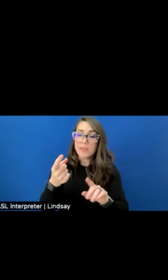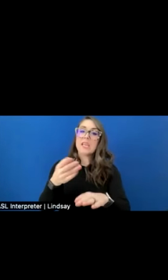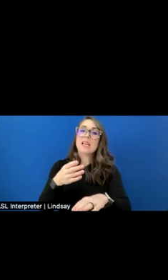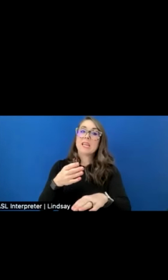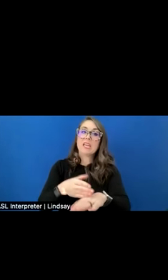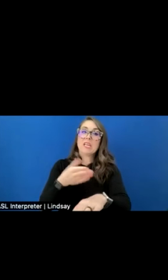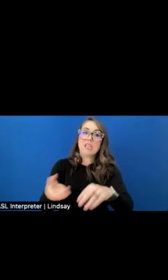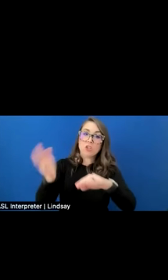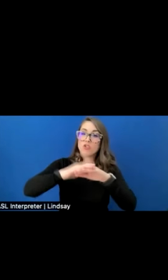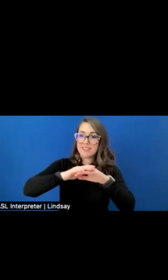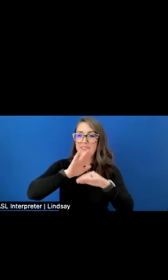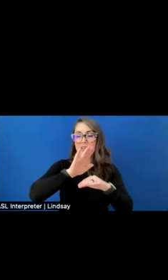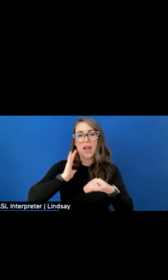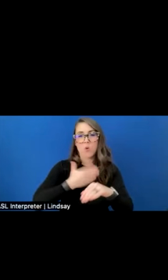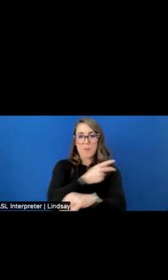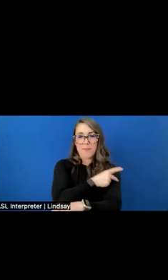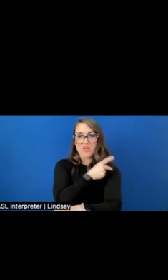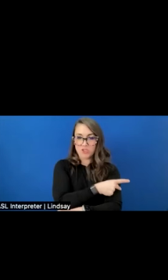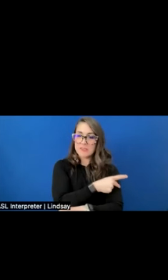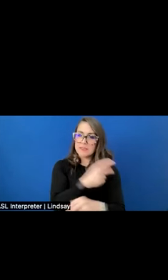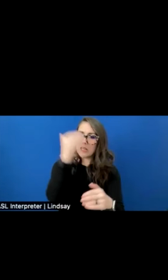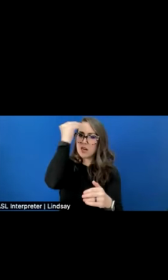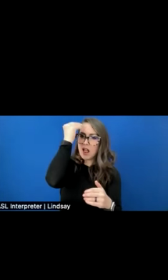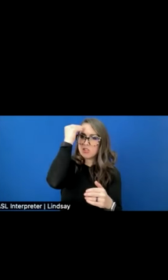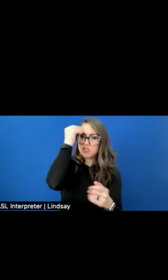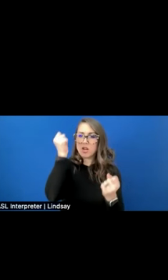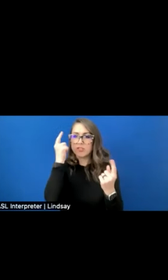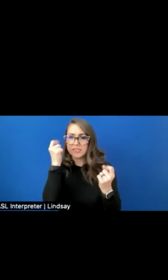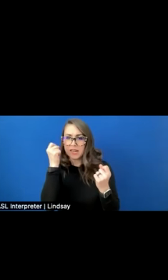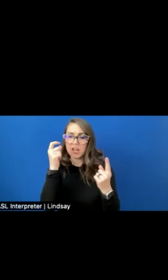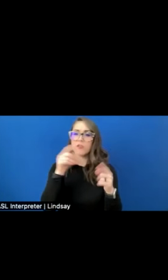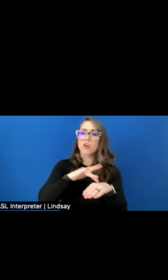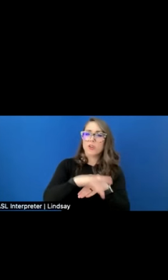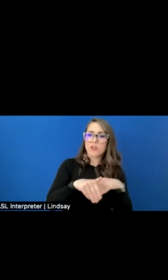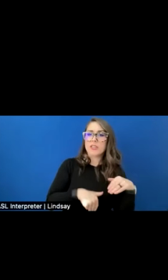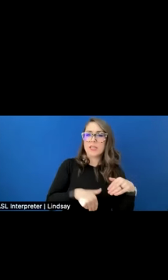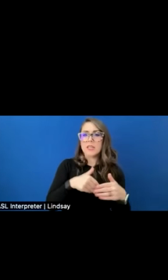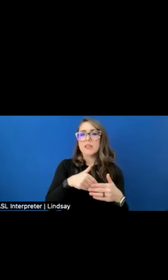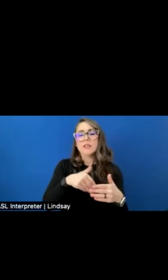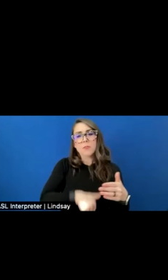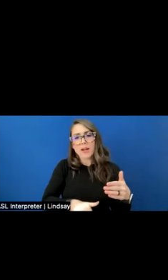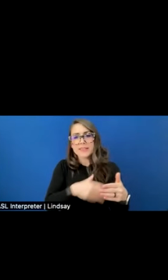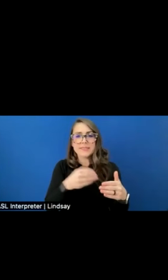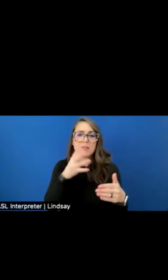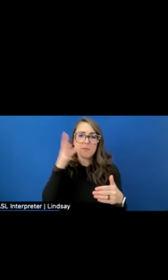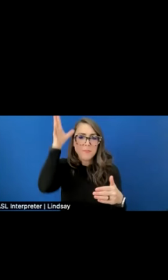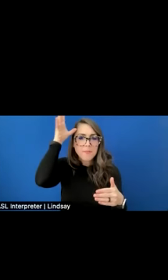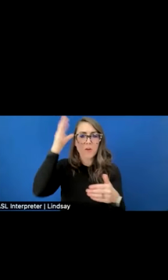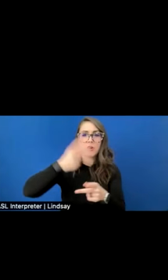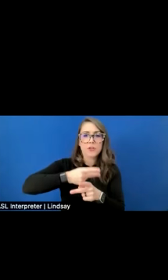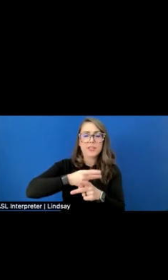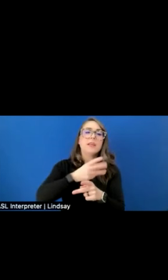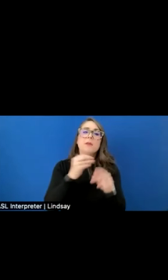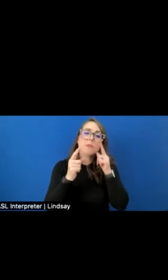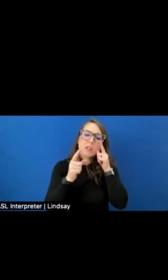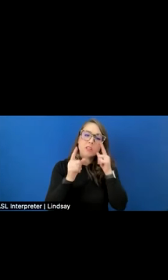childbirth and early parenthood, but also in a wider scale across our social media platforms, reaching thousands of community members